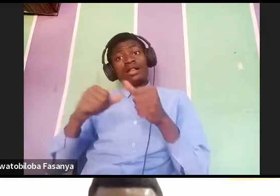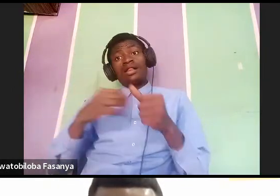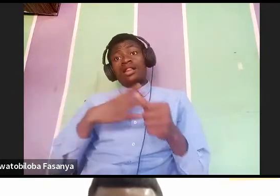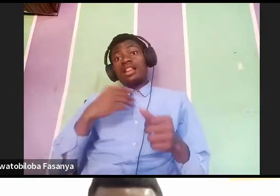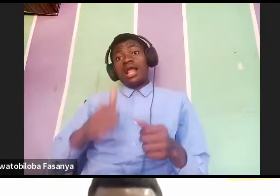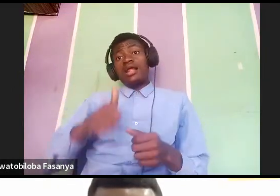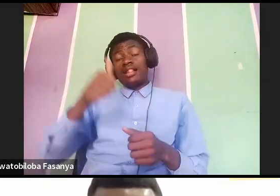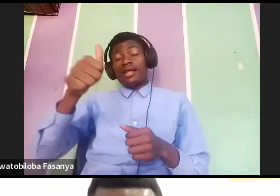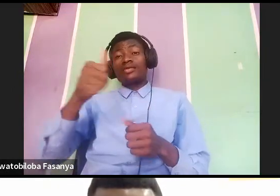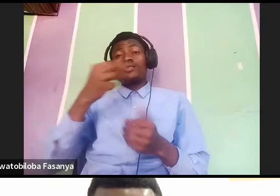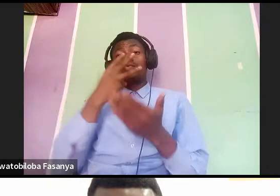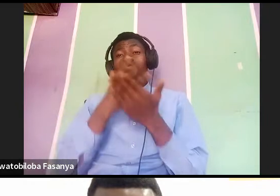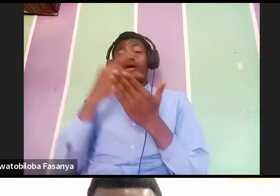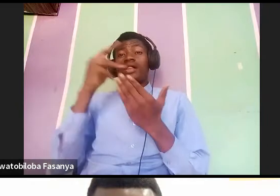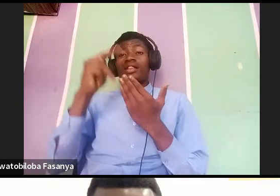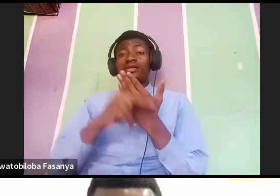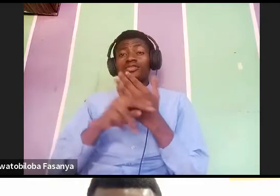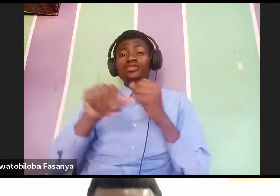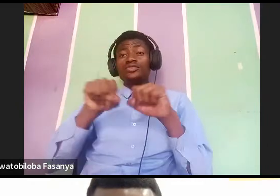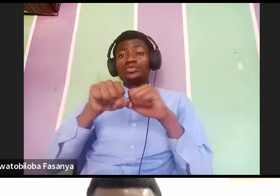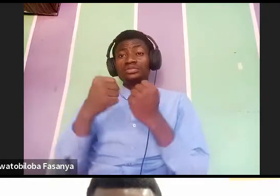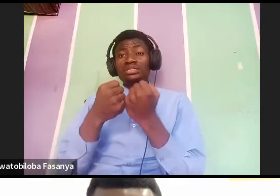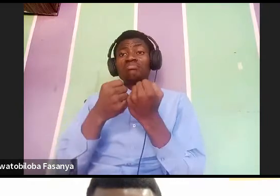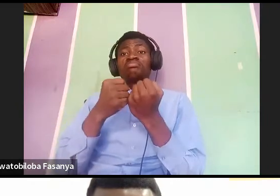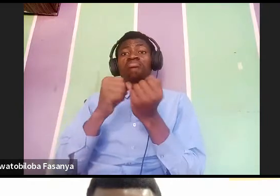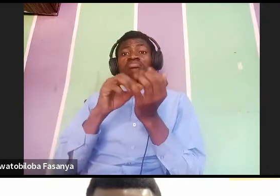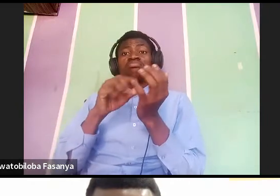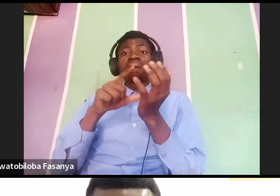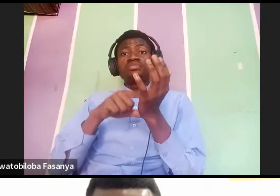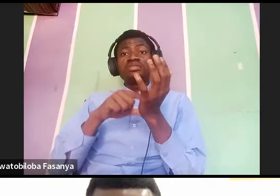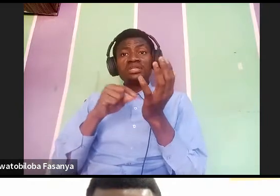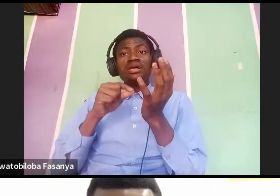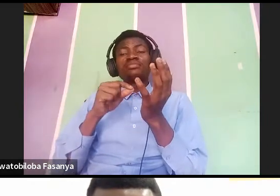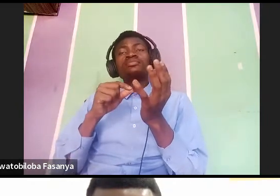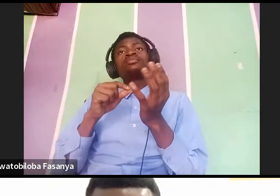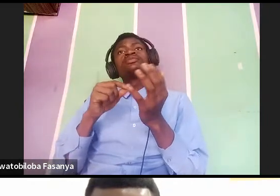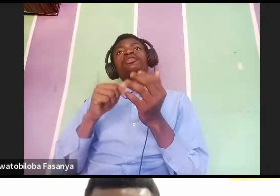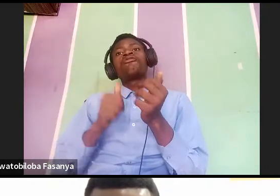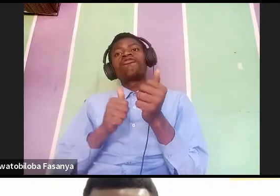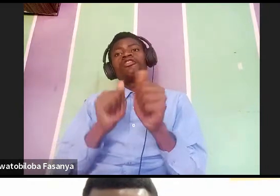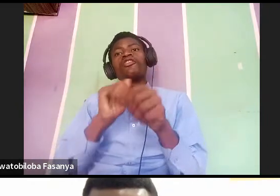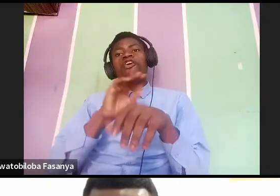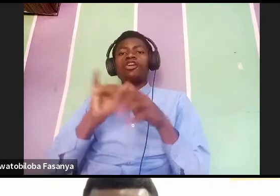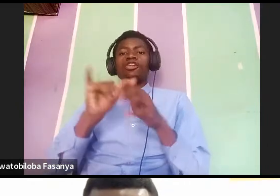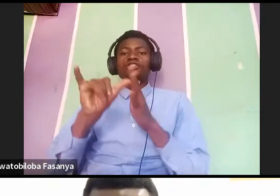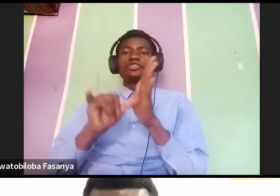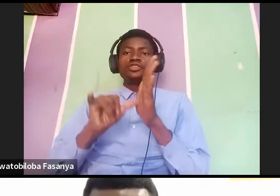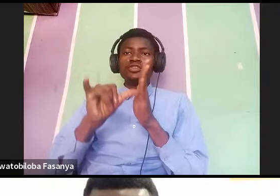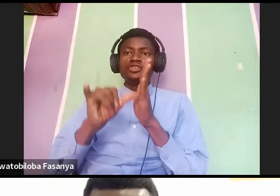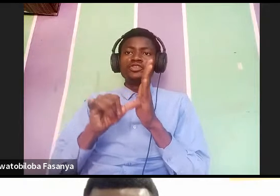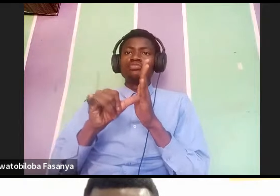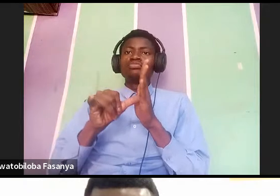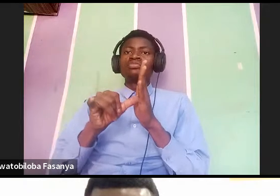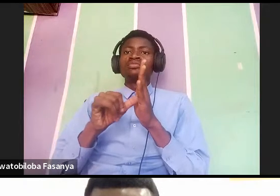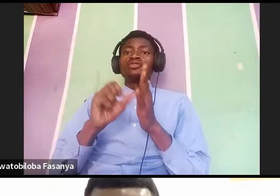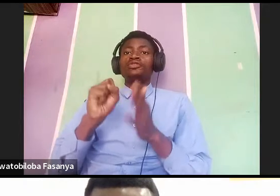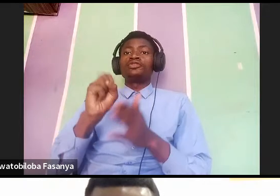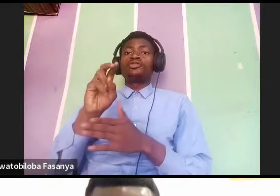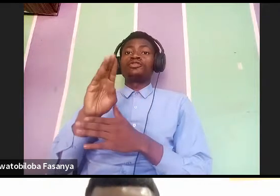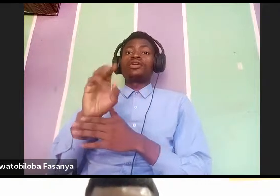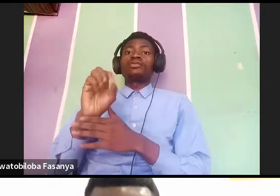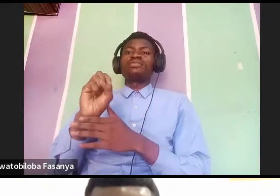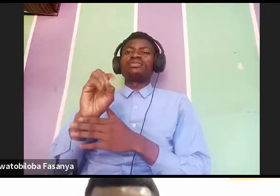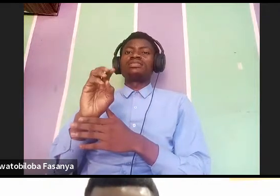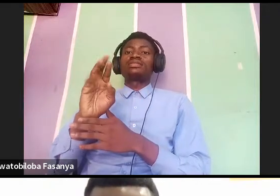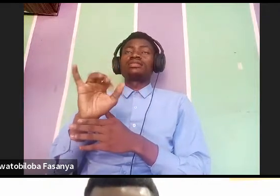pages, wellness_care. Follow us on our YouTube, subscribe to our YouTube channel, and enjoy access to